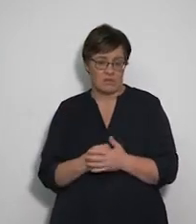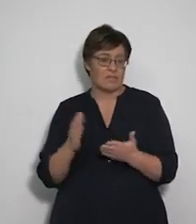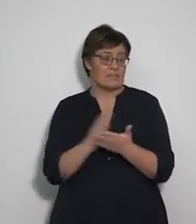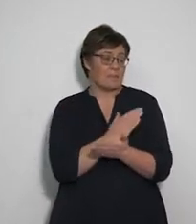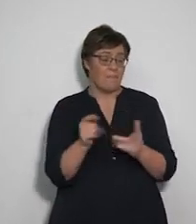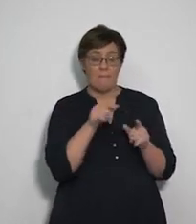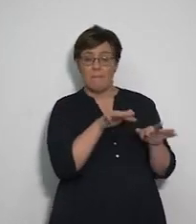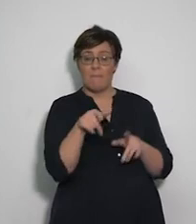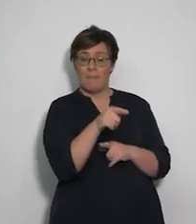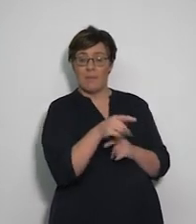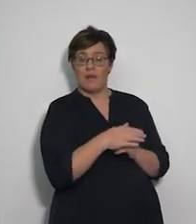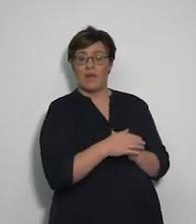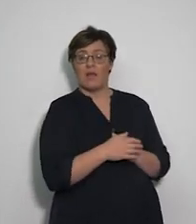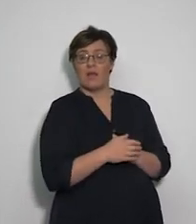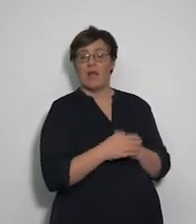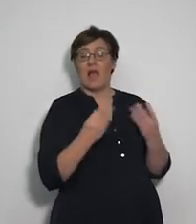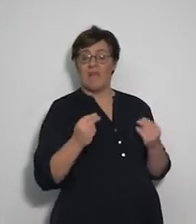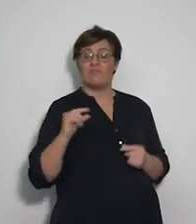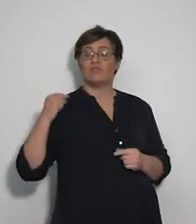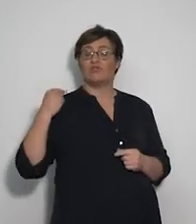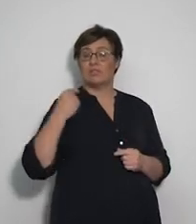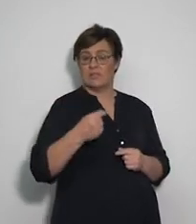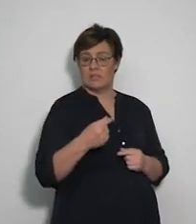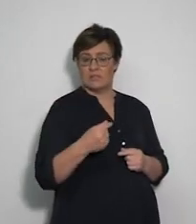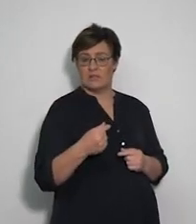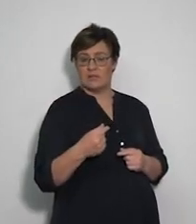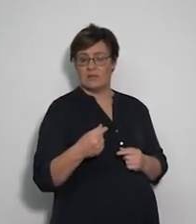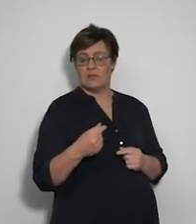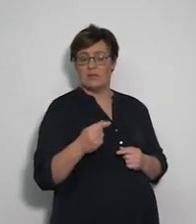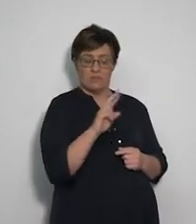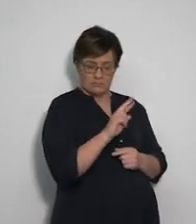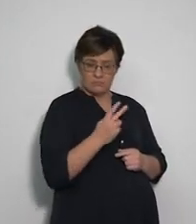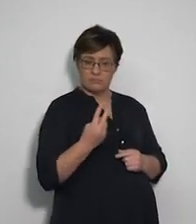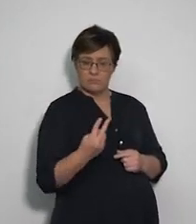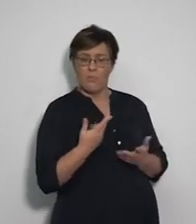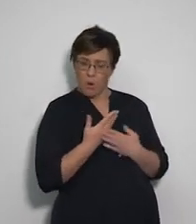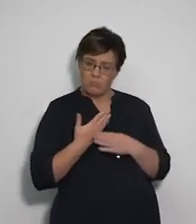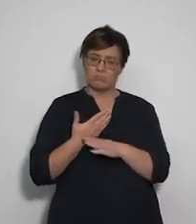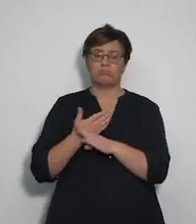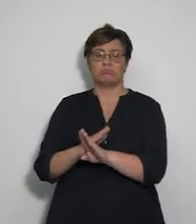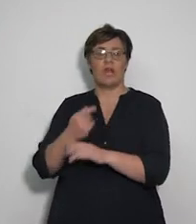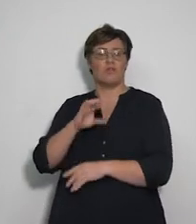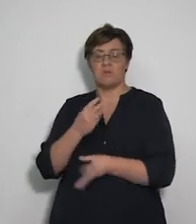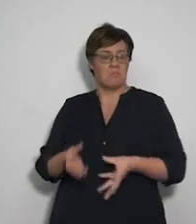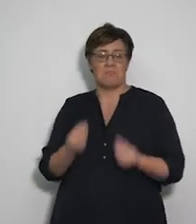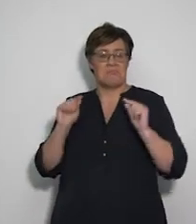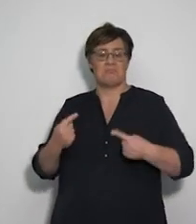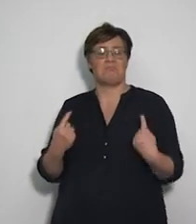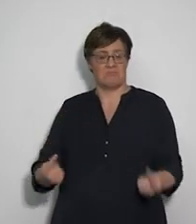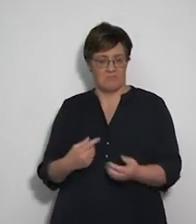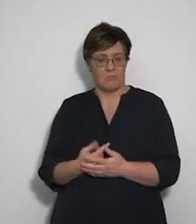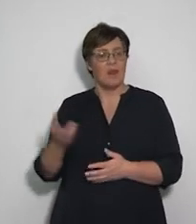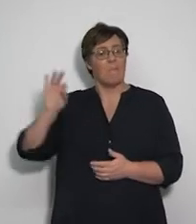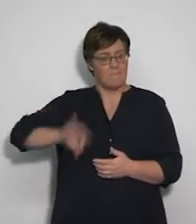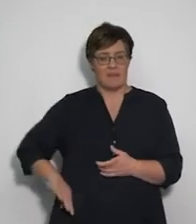there are some populations in the world that have a gene that is mutated and made them resistant to HIV. So again,